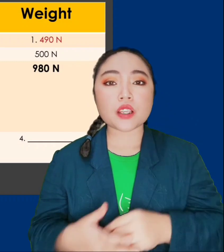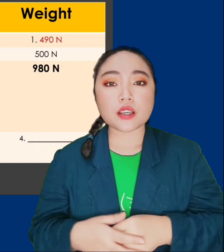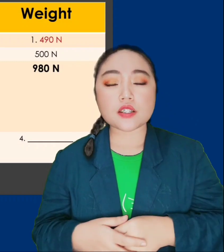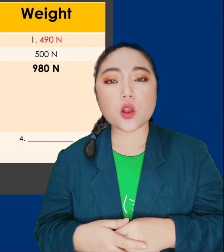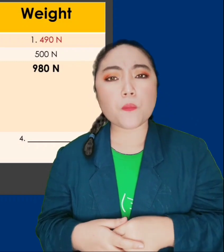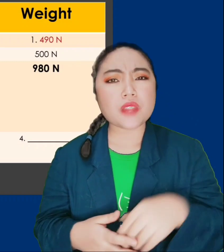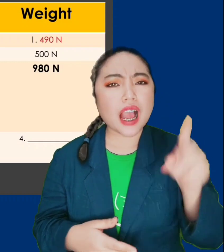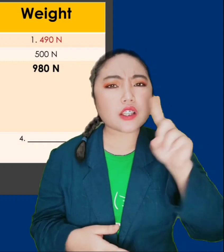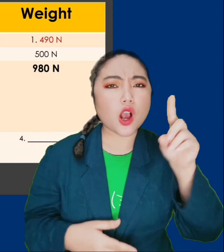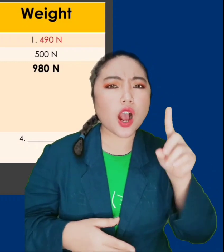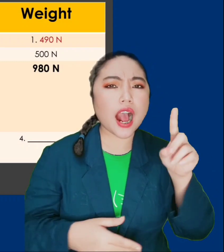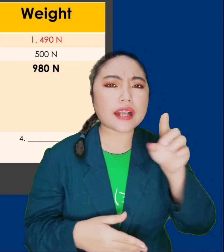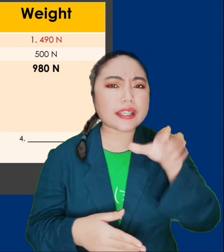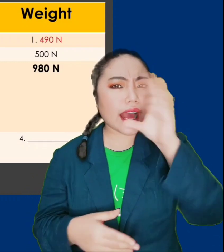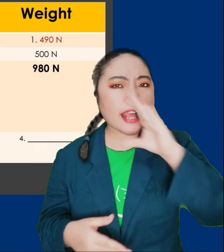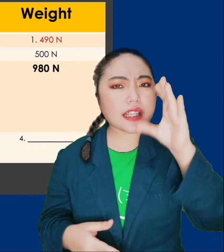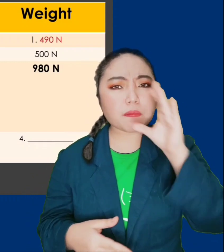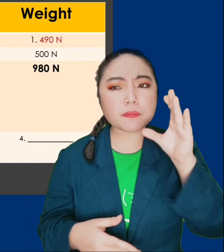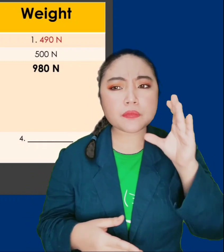980 Newton.